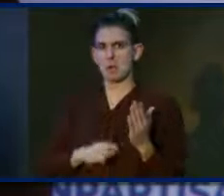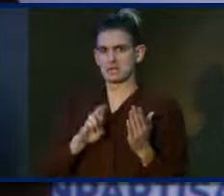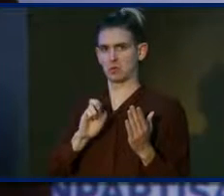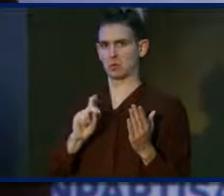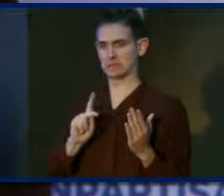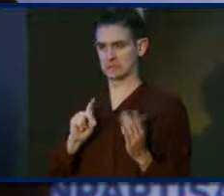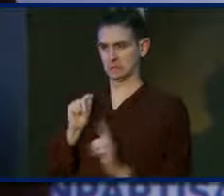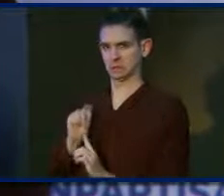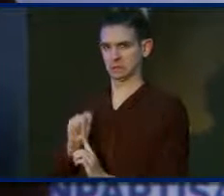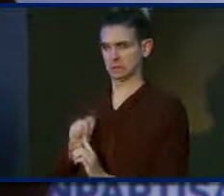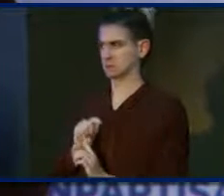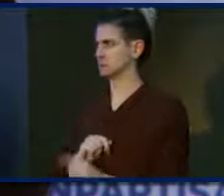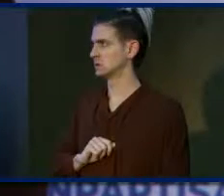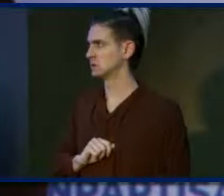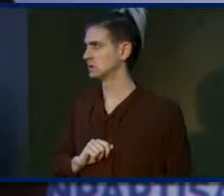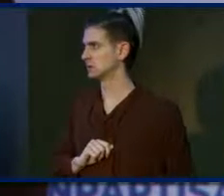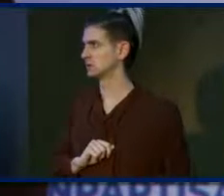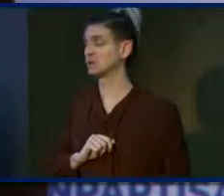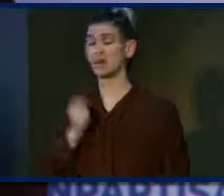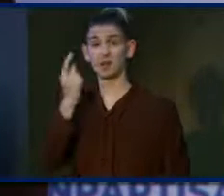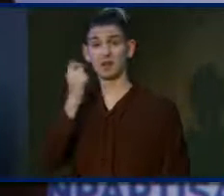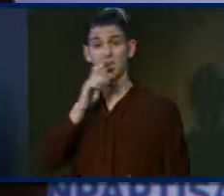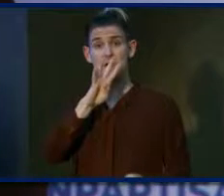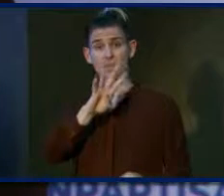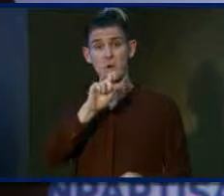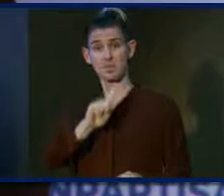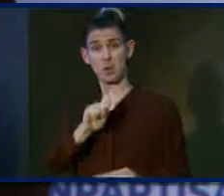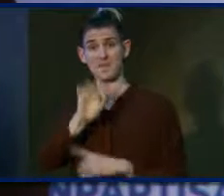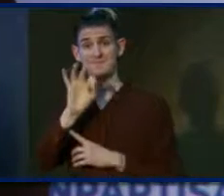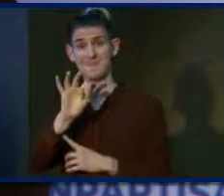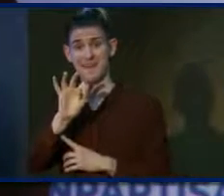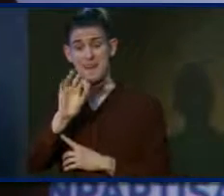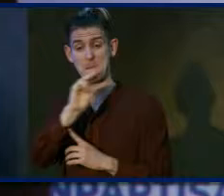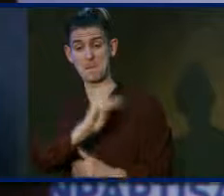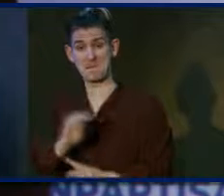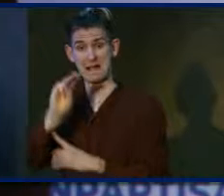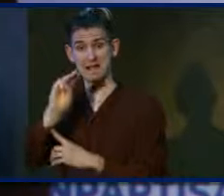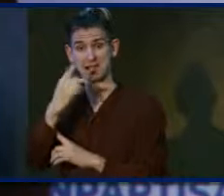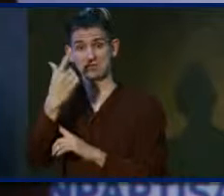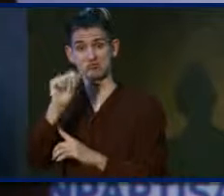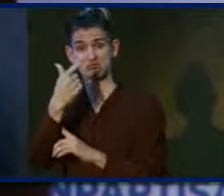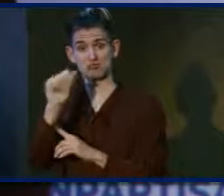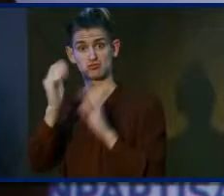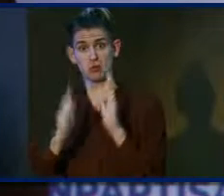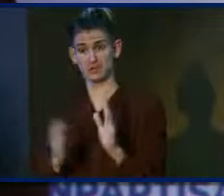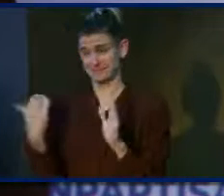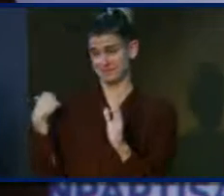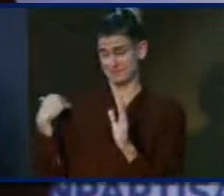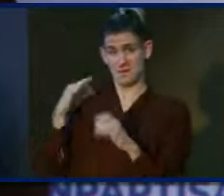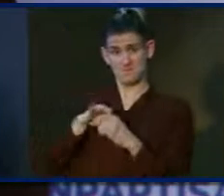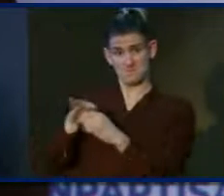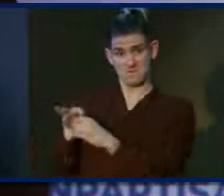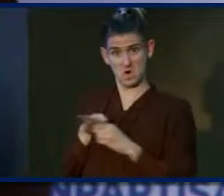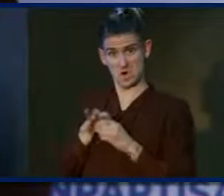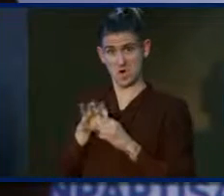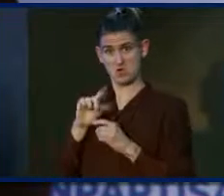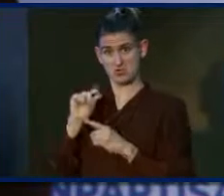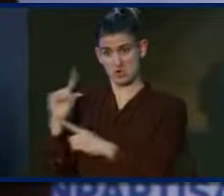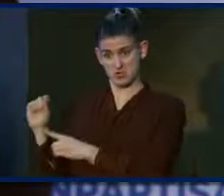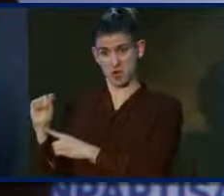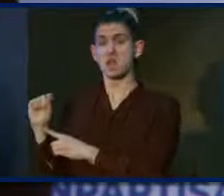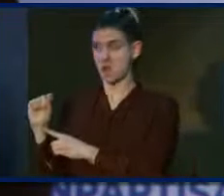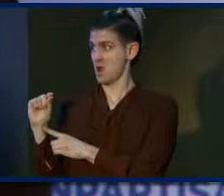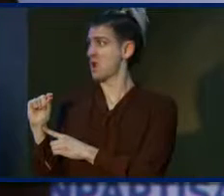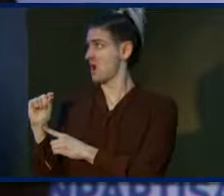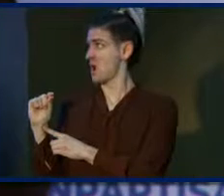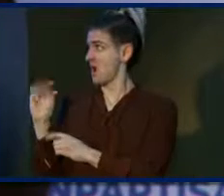a record-shattering 4.9 million Georgians made their voices heard when they cast their ballots. And then 6 weeks later,